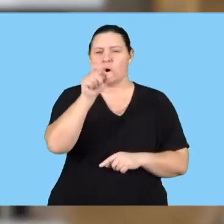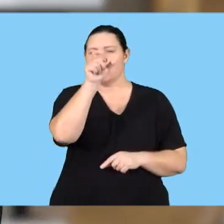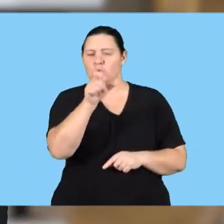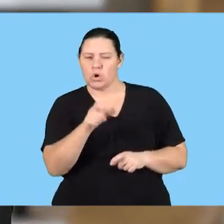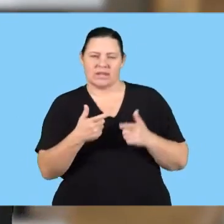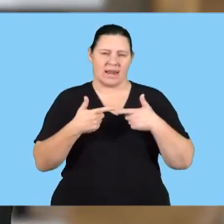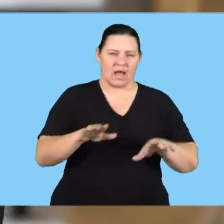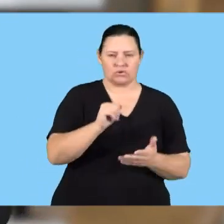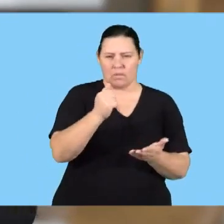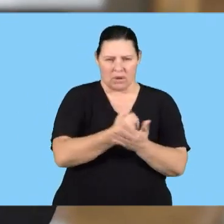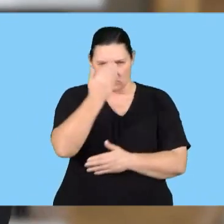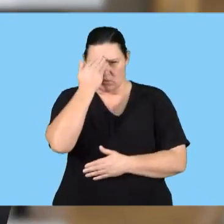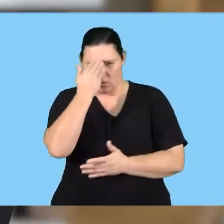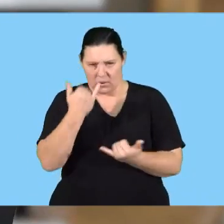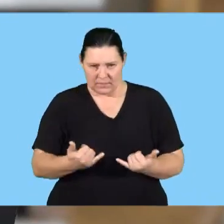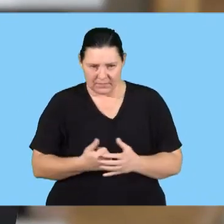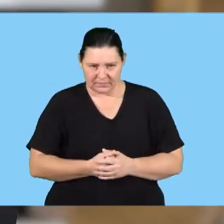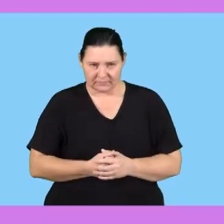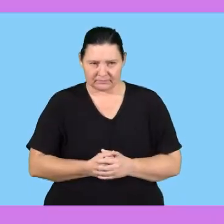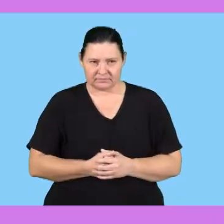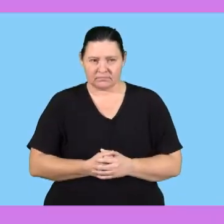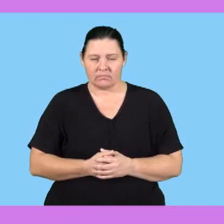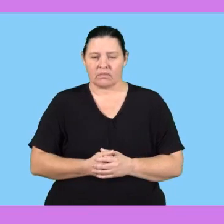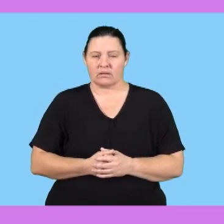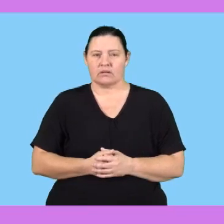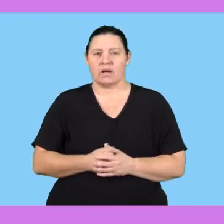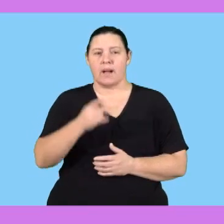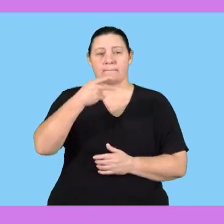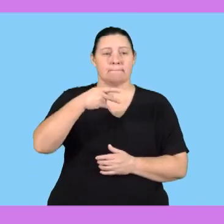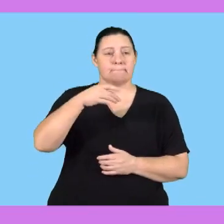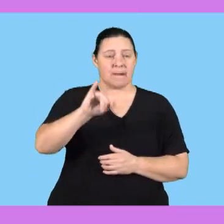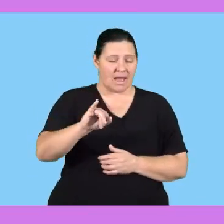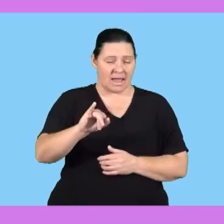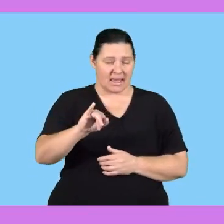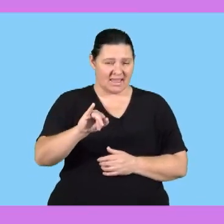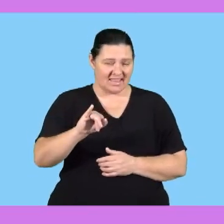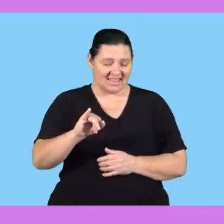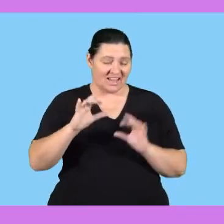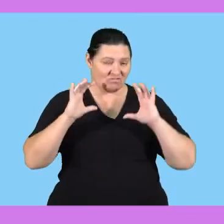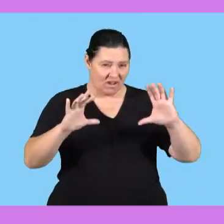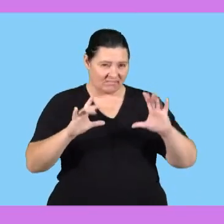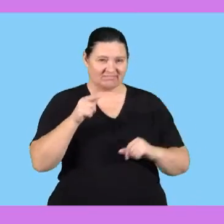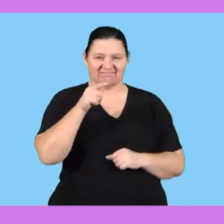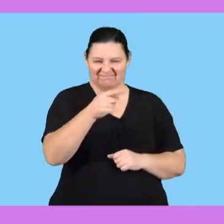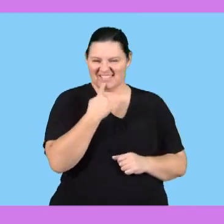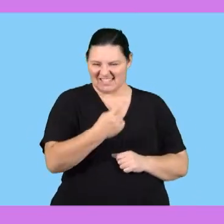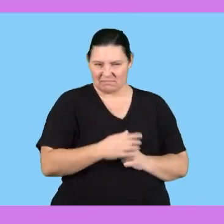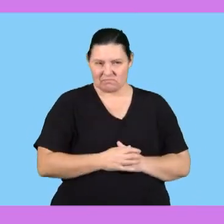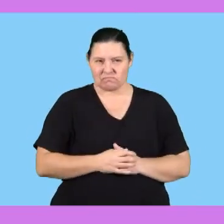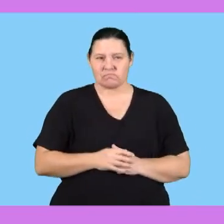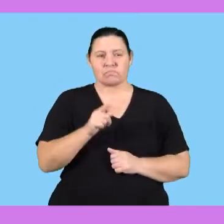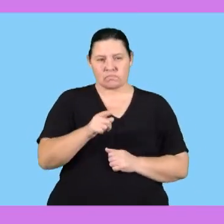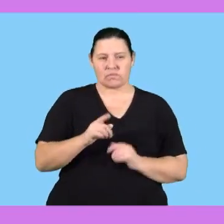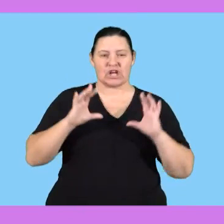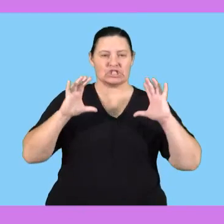the words and language that you should be familiar with at this point in time. So the first question, remember, I asked, what is a pie chart?